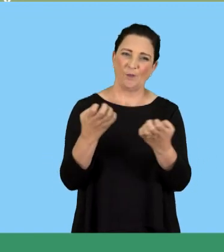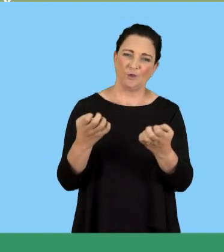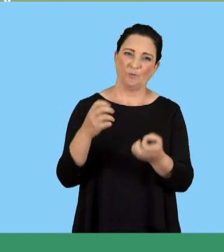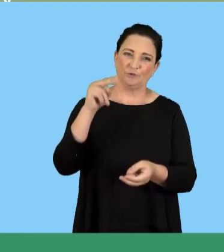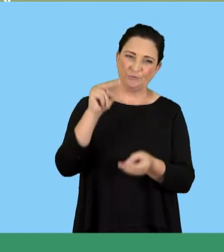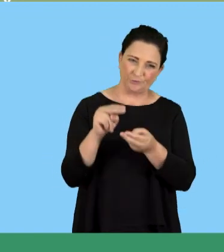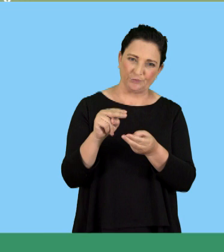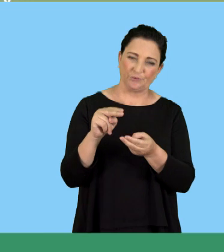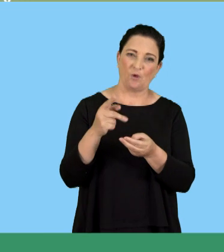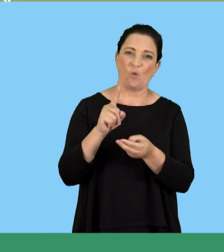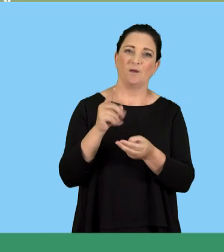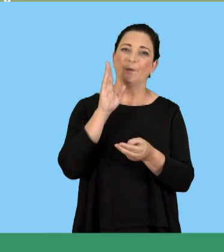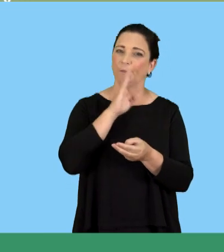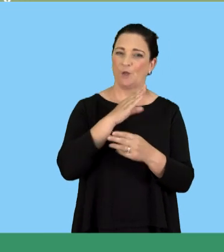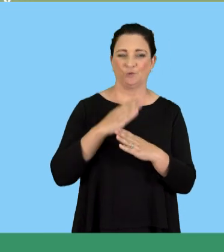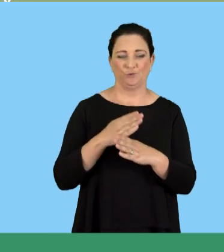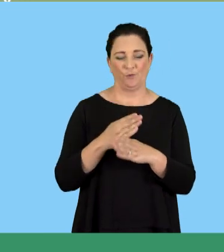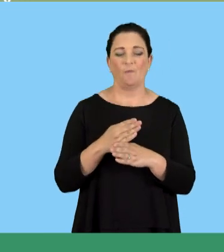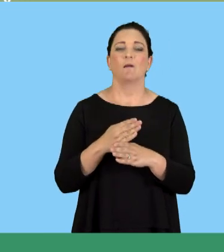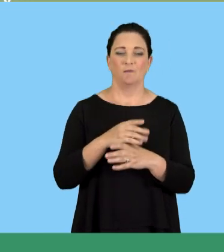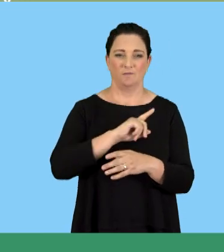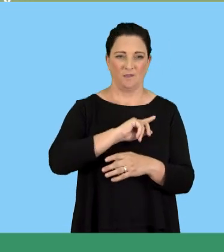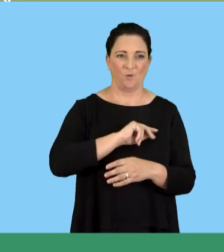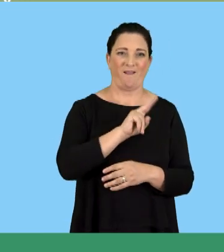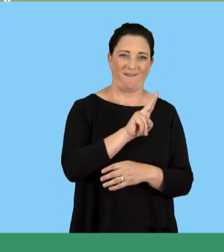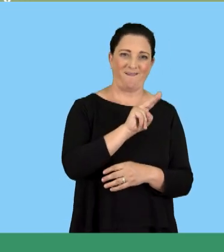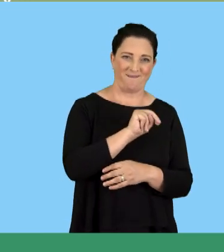is unemployment.